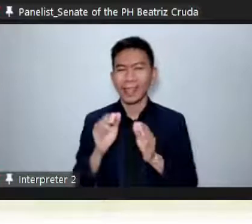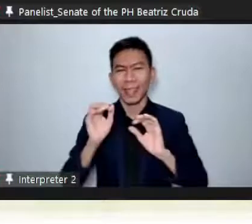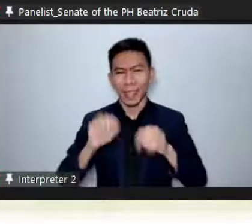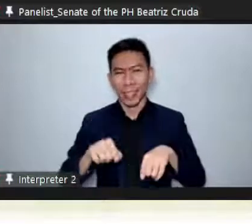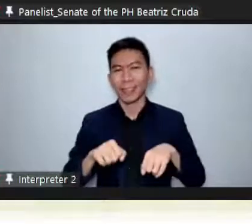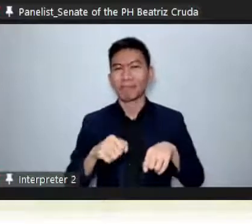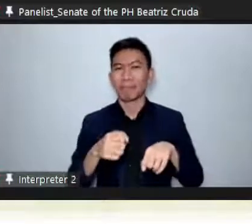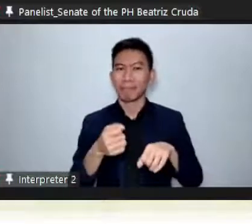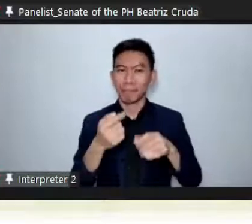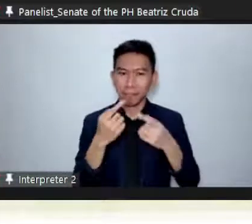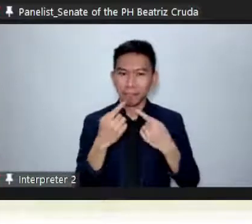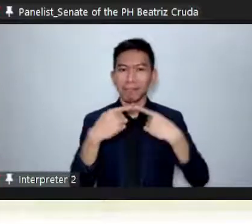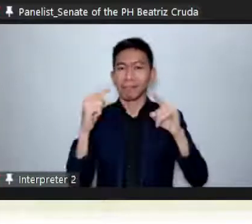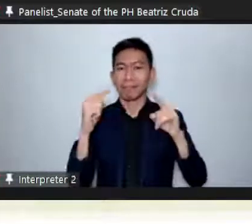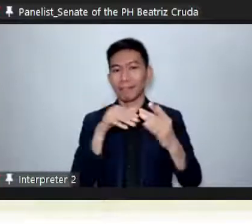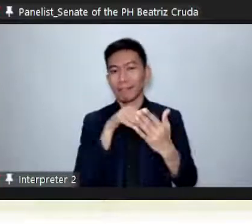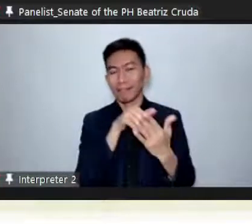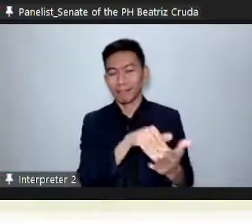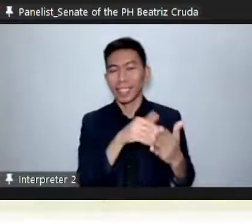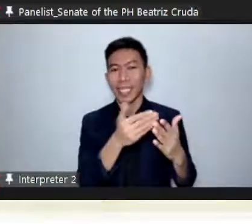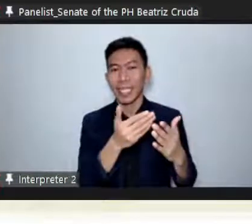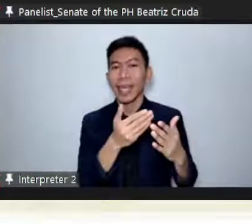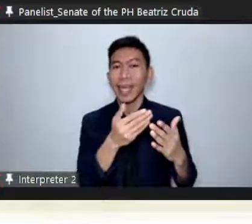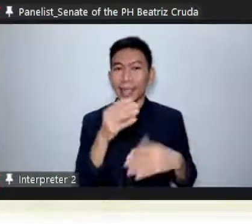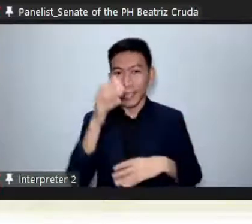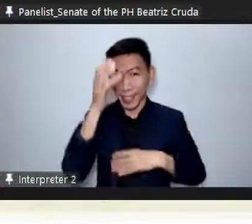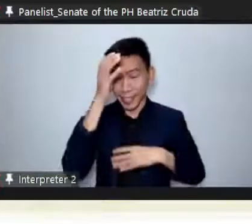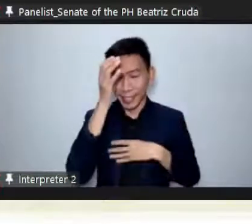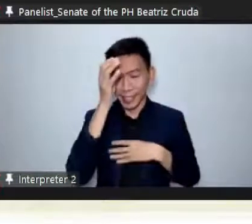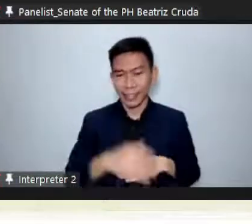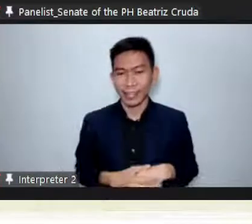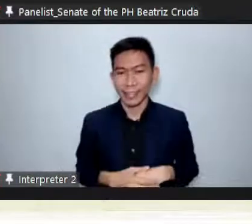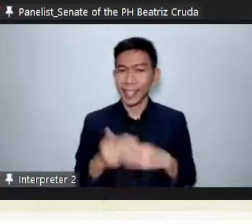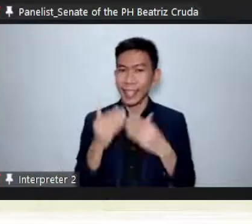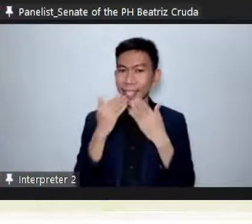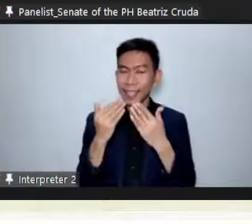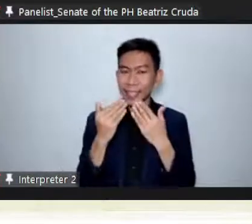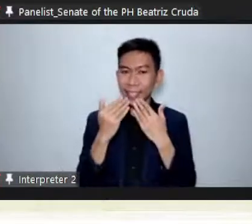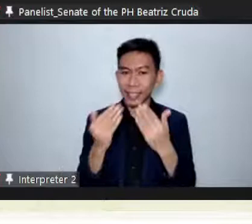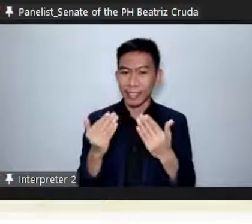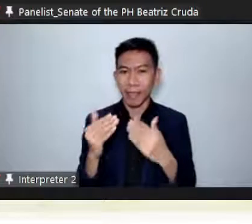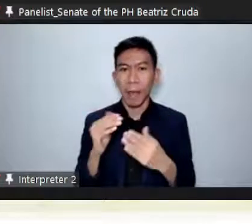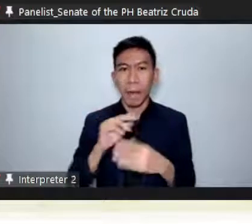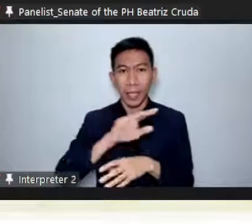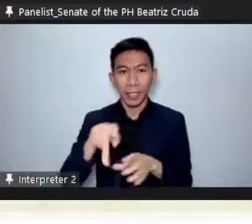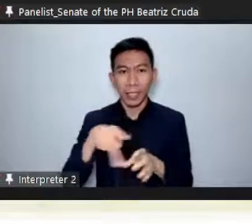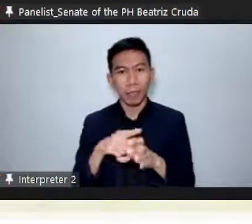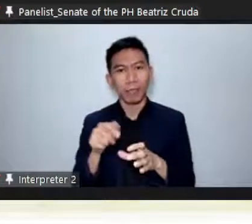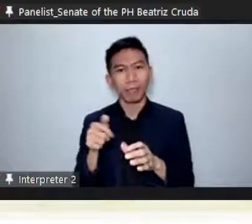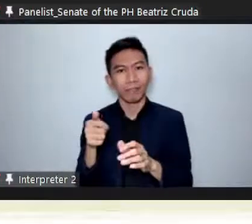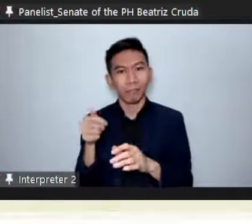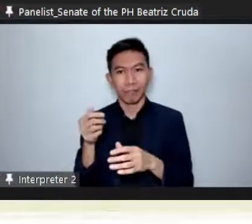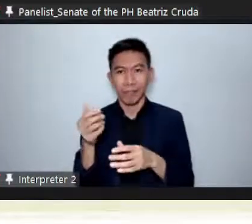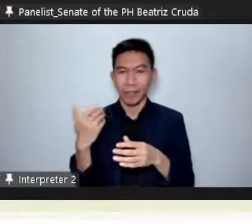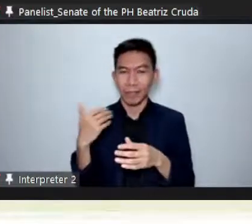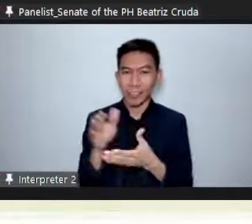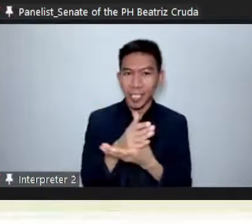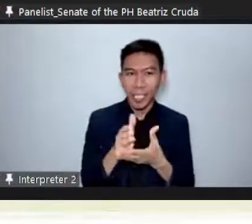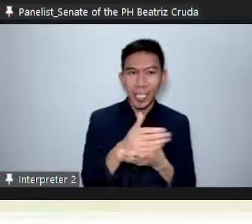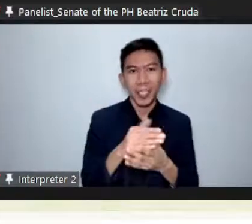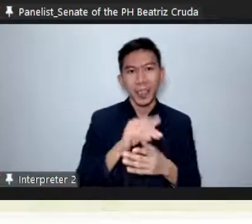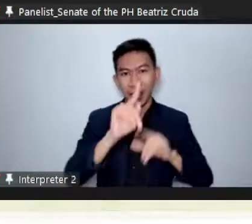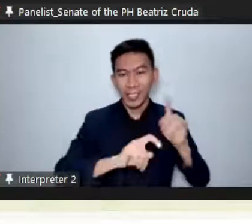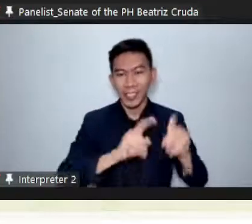endeavor against cancer. We would like to thank as well our participants who actively share their questions. And of